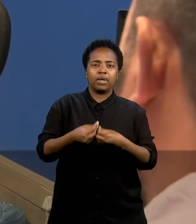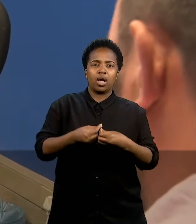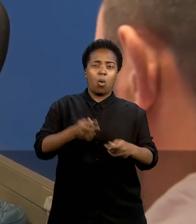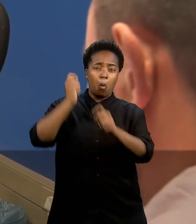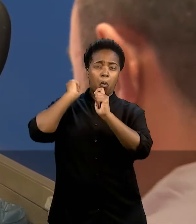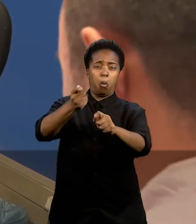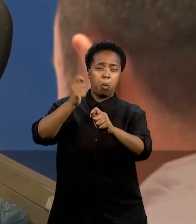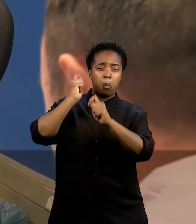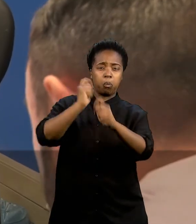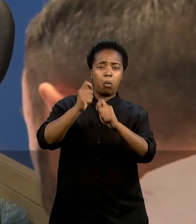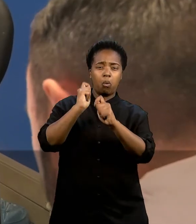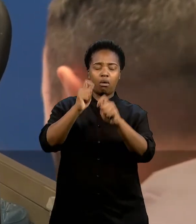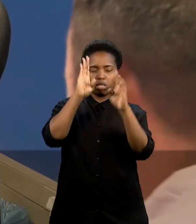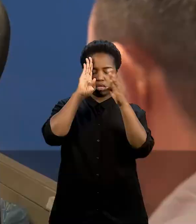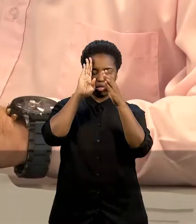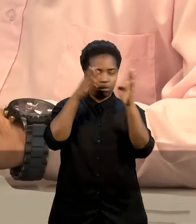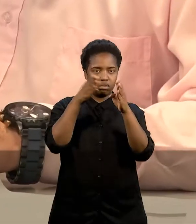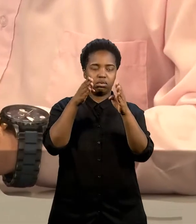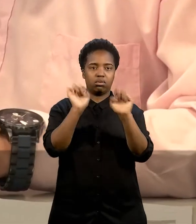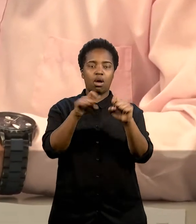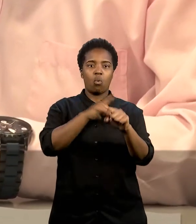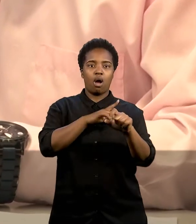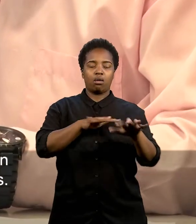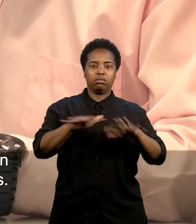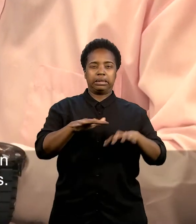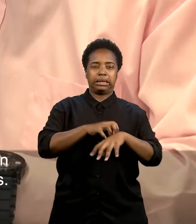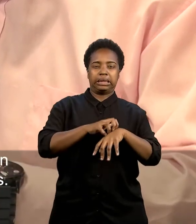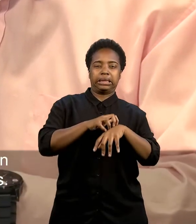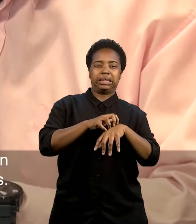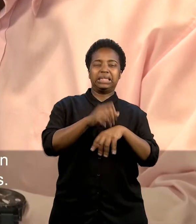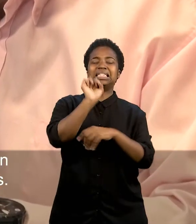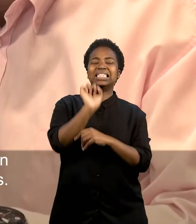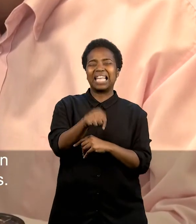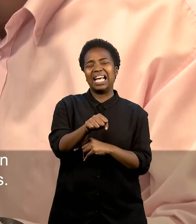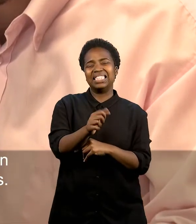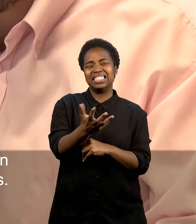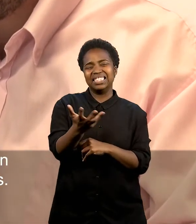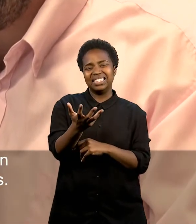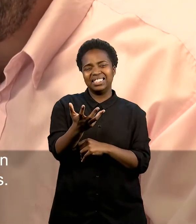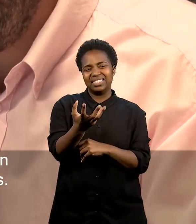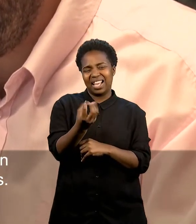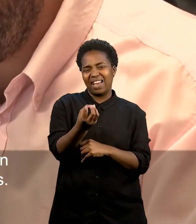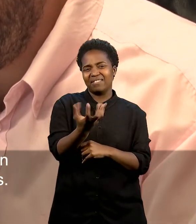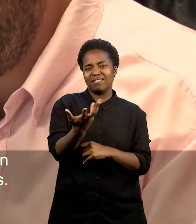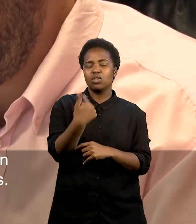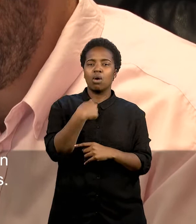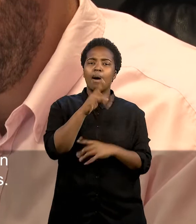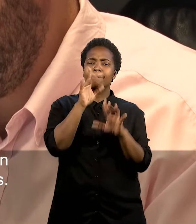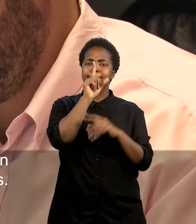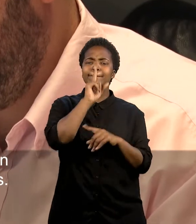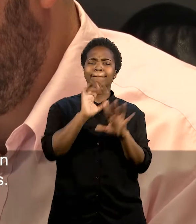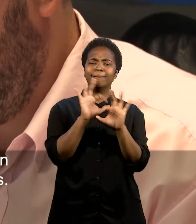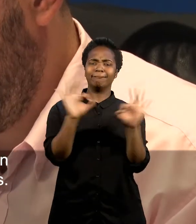something into a wall, it can cause a deaf person not to concentrate properly, and they can even feel